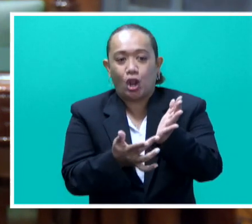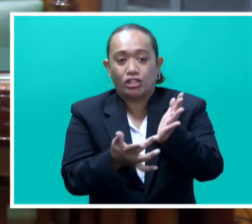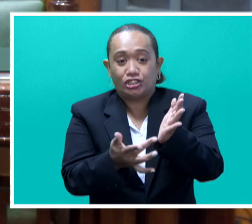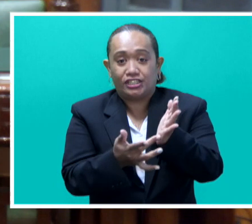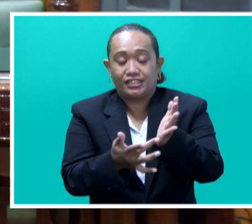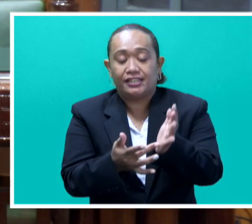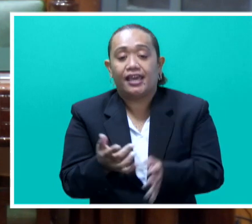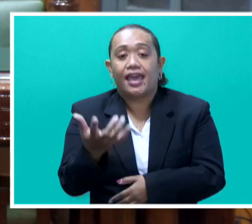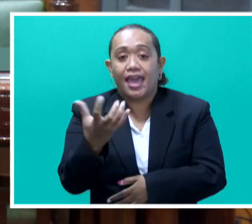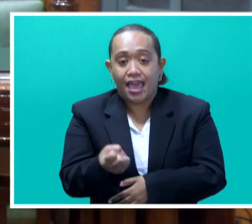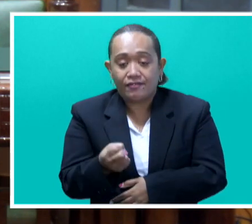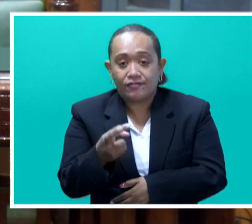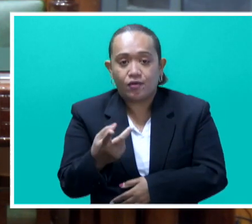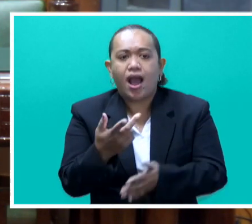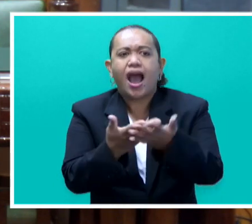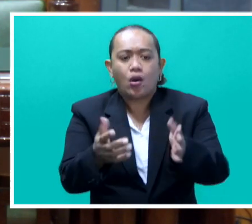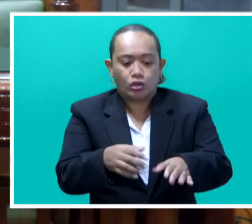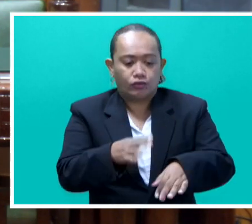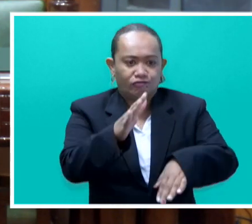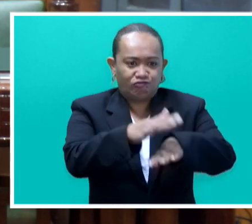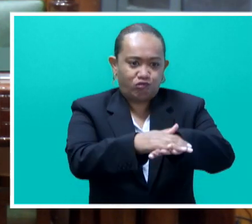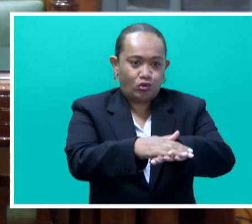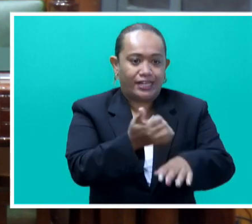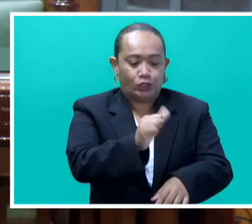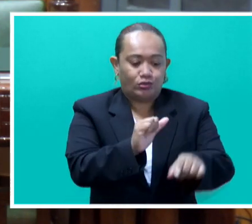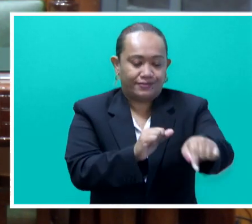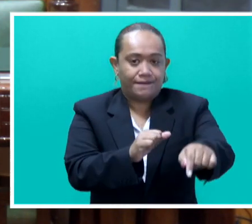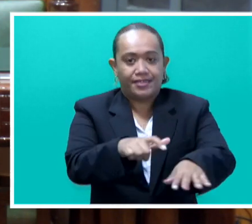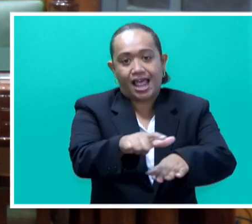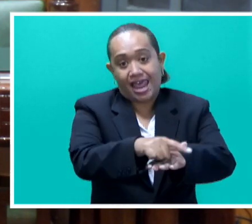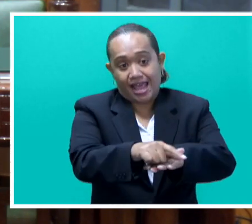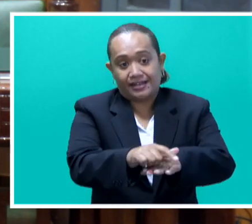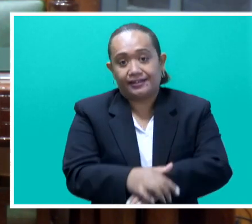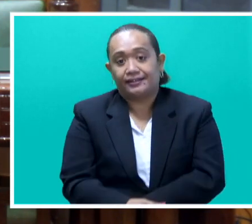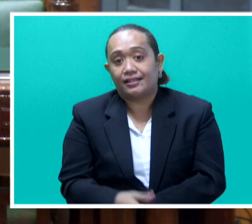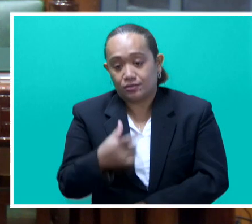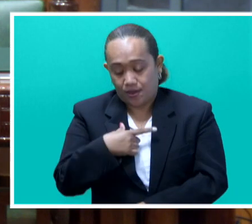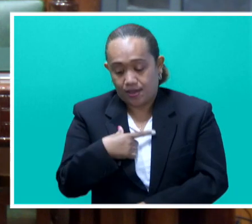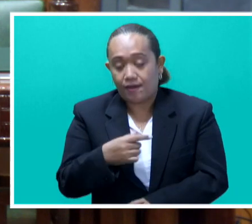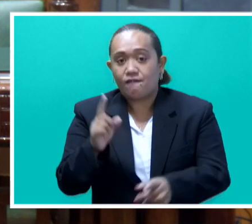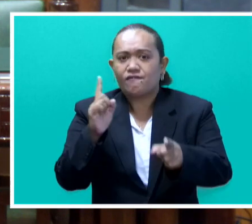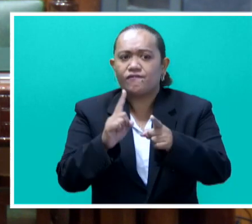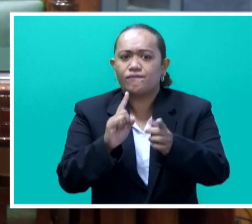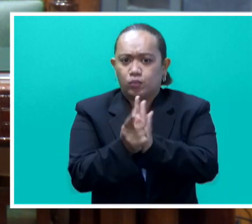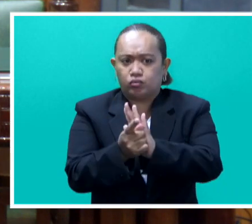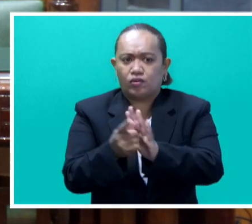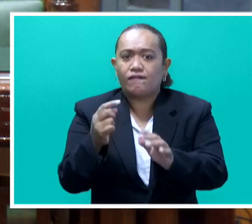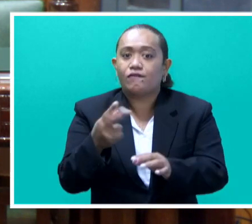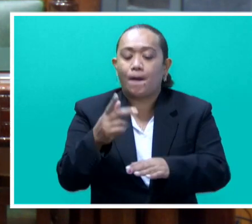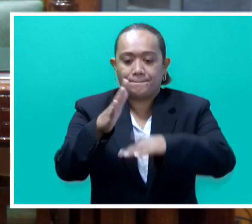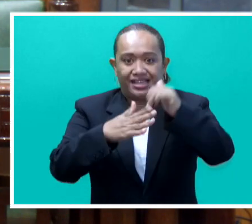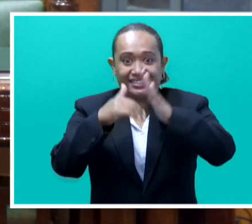using the land optimally, provisions to improve and fast-track the planning process for major building applications, and